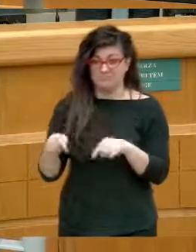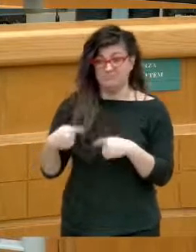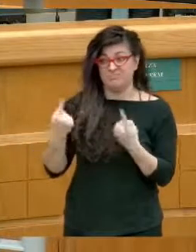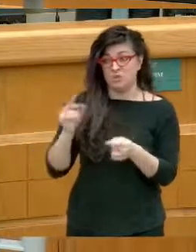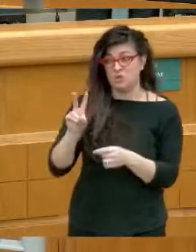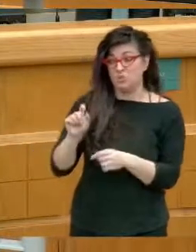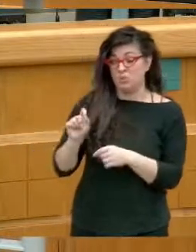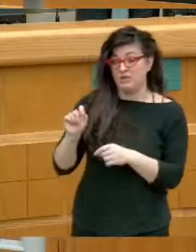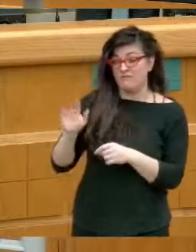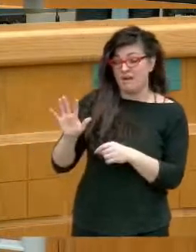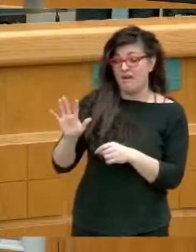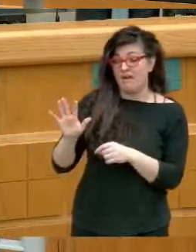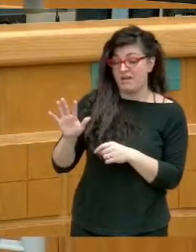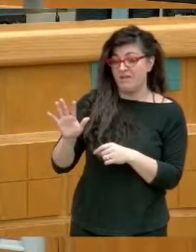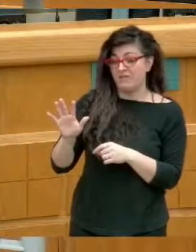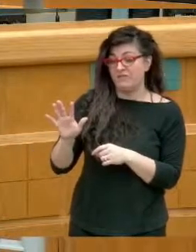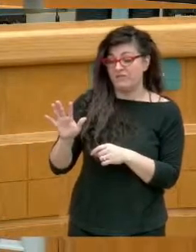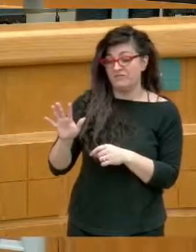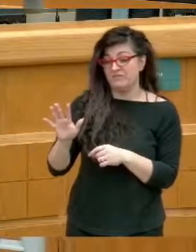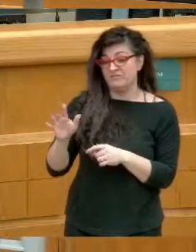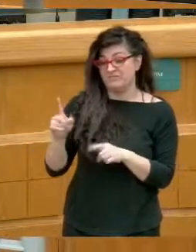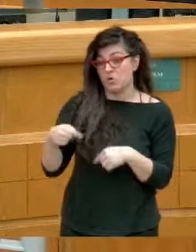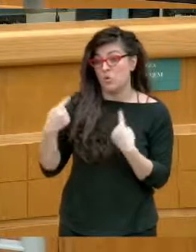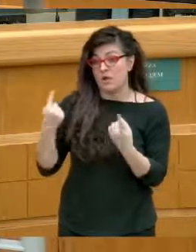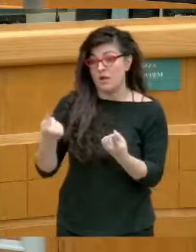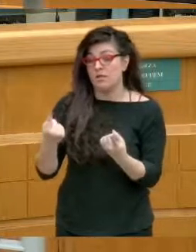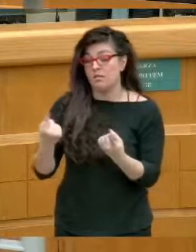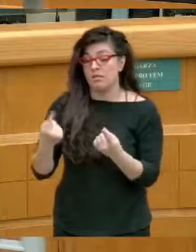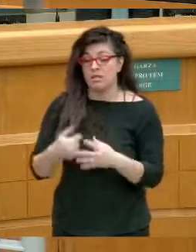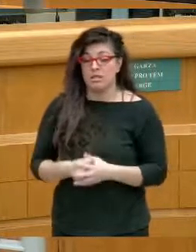while if we just trend in the same way that they do.